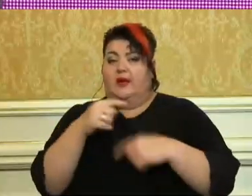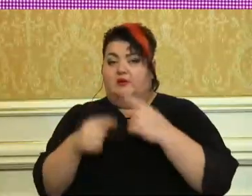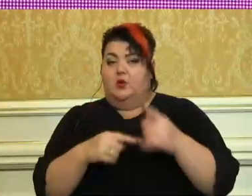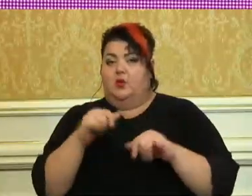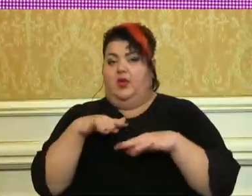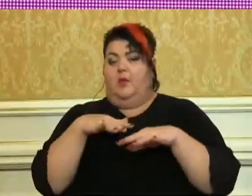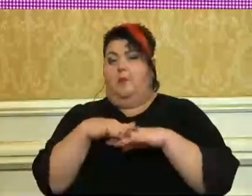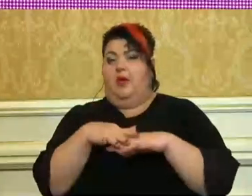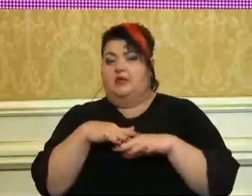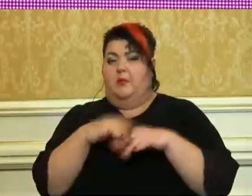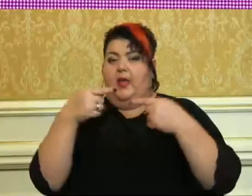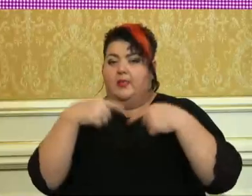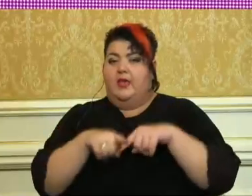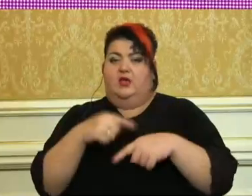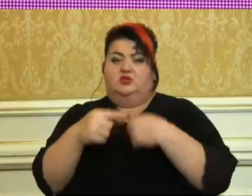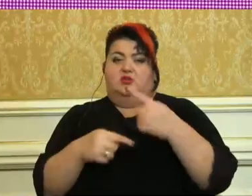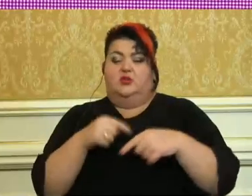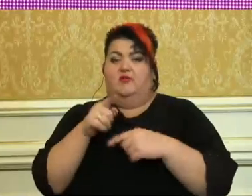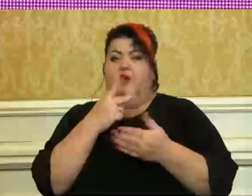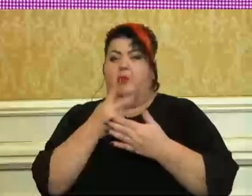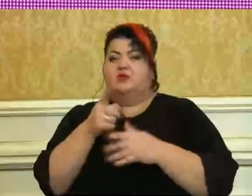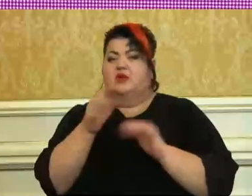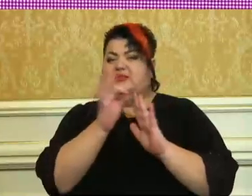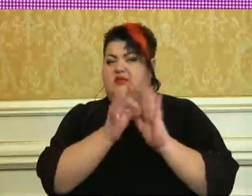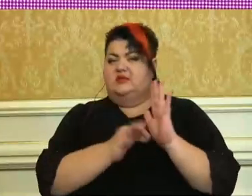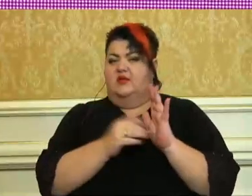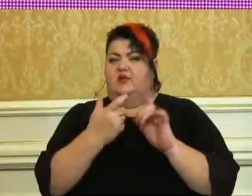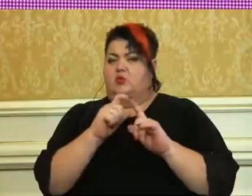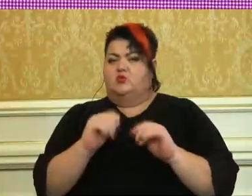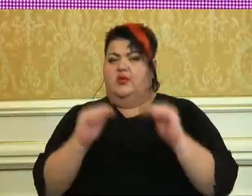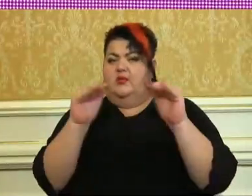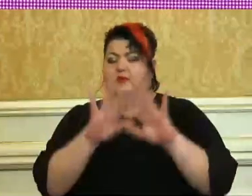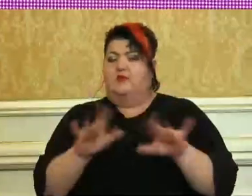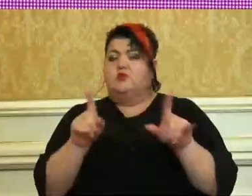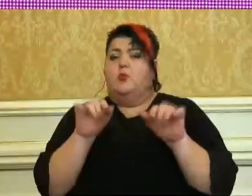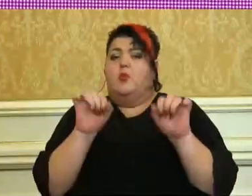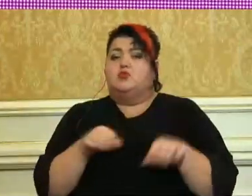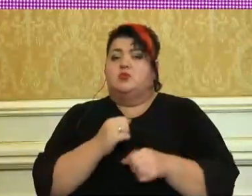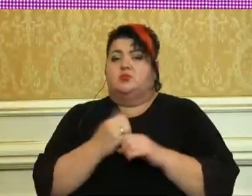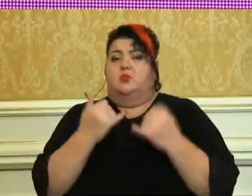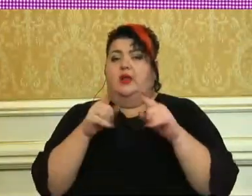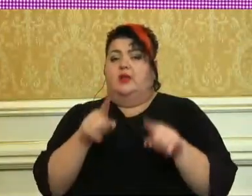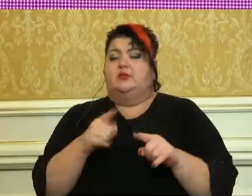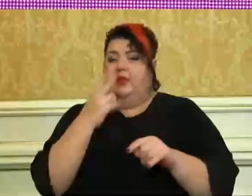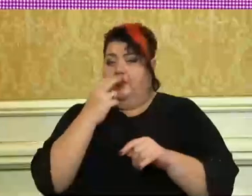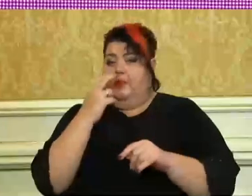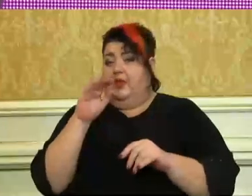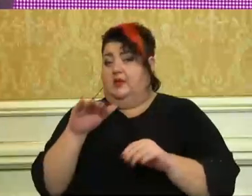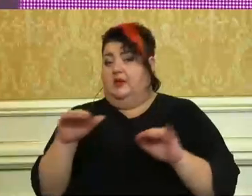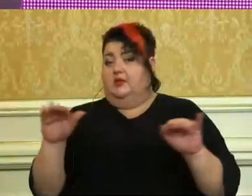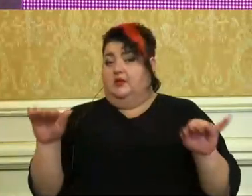are so poor, what we can do to young children and invest in them as they go. Because if we have